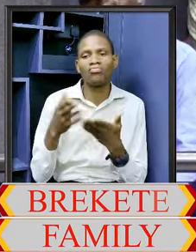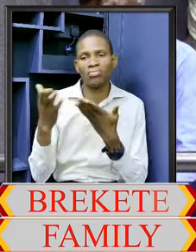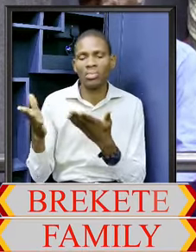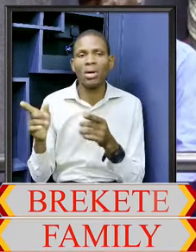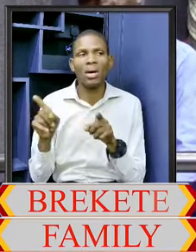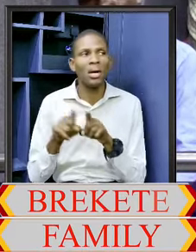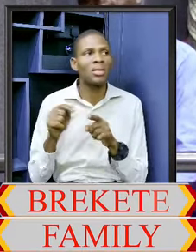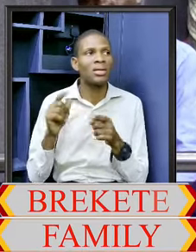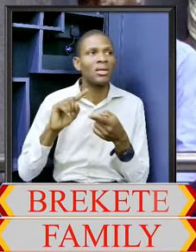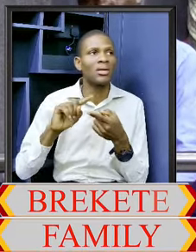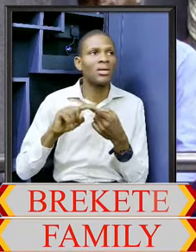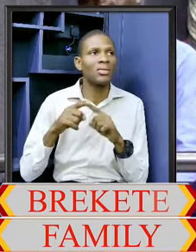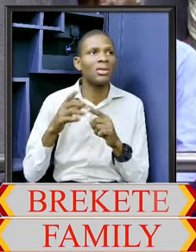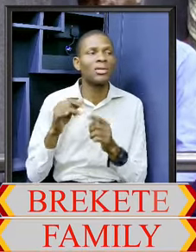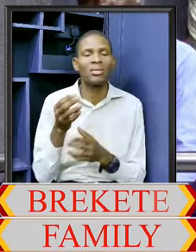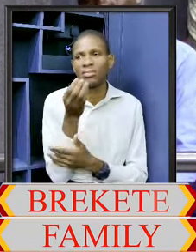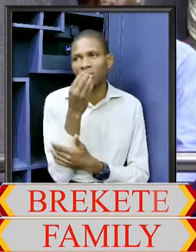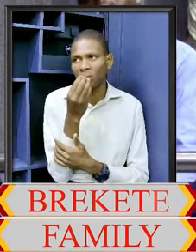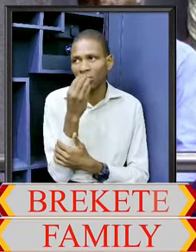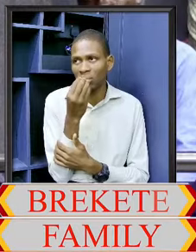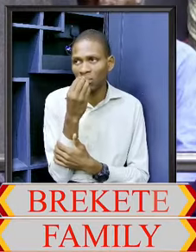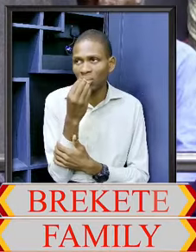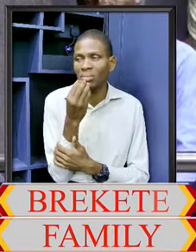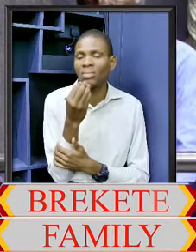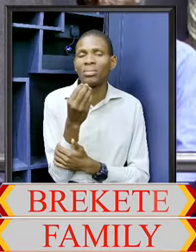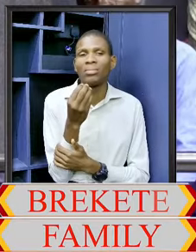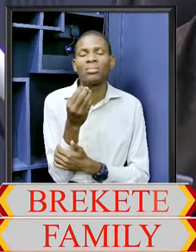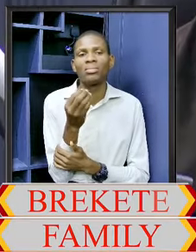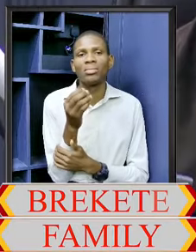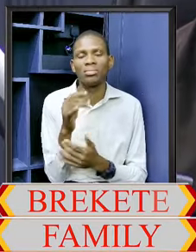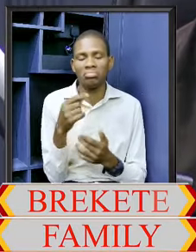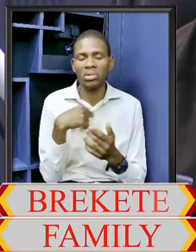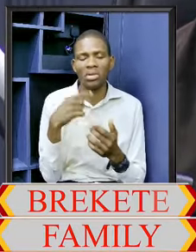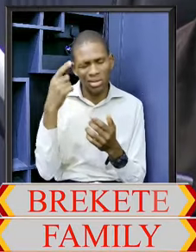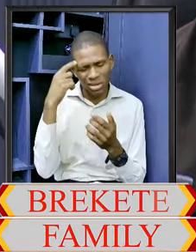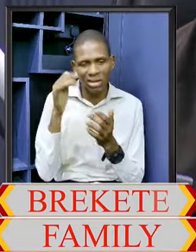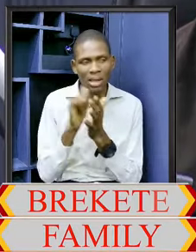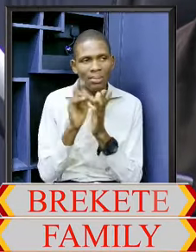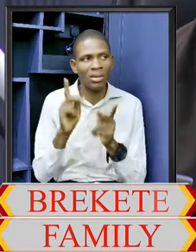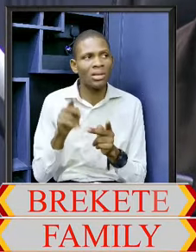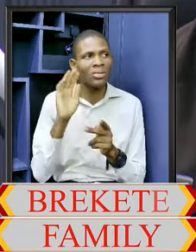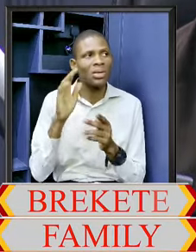friend, I've been seeing somebody that will help me as of then.